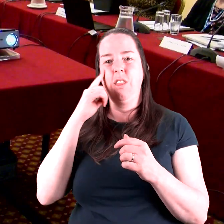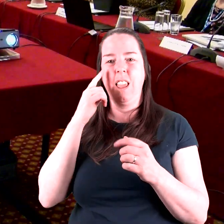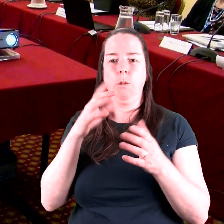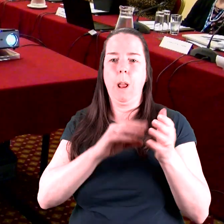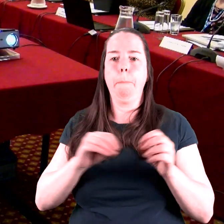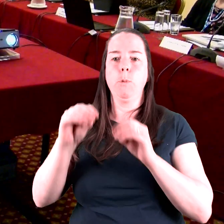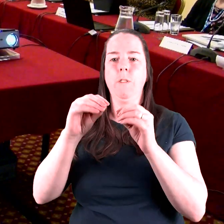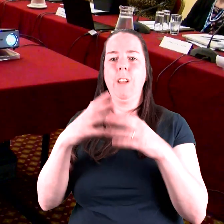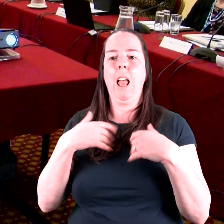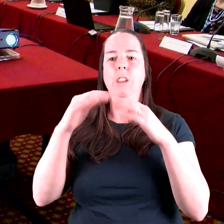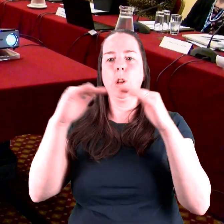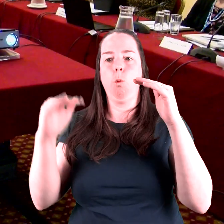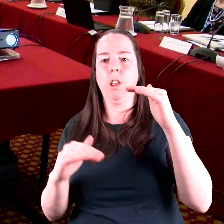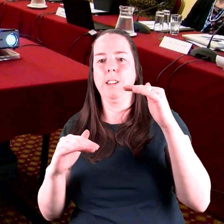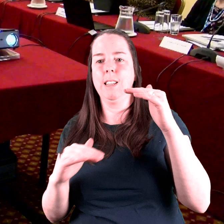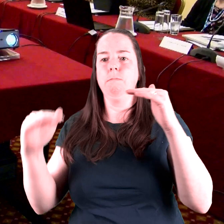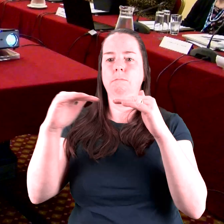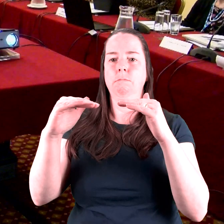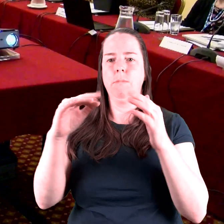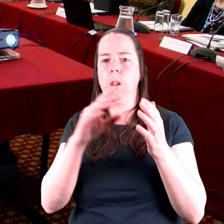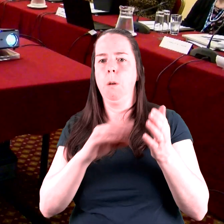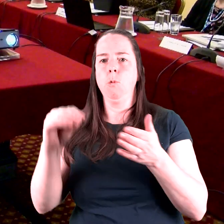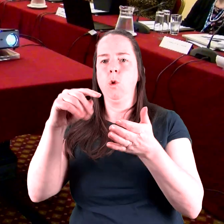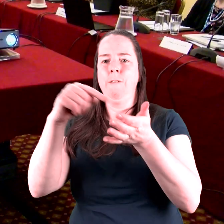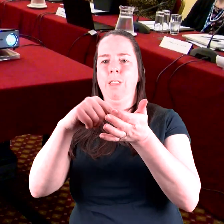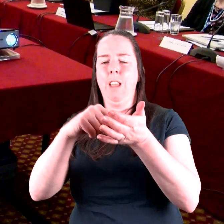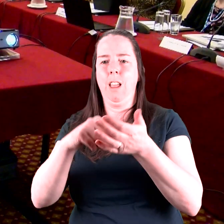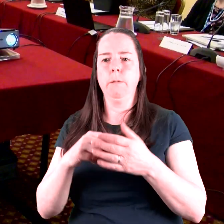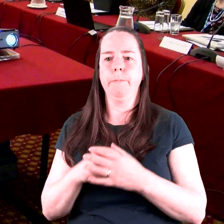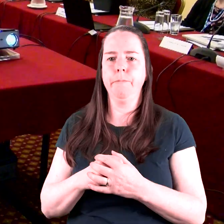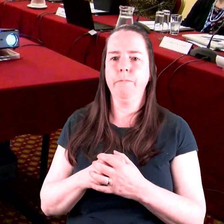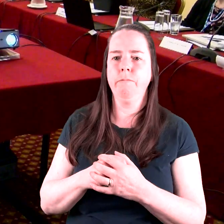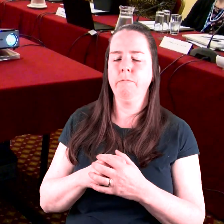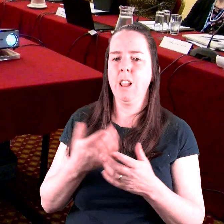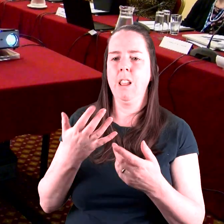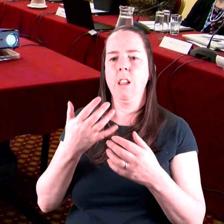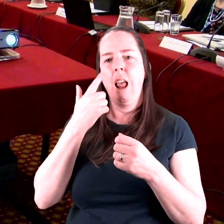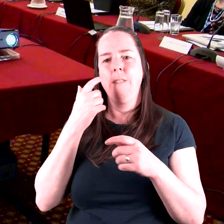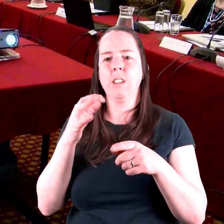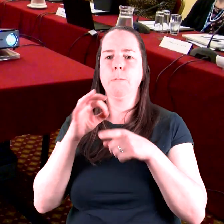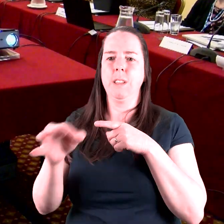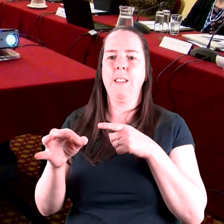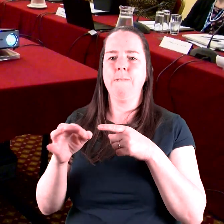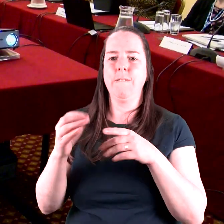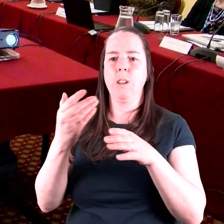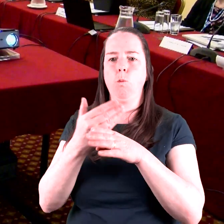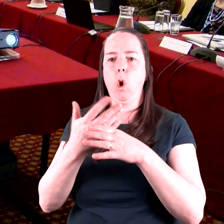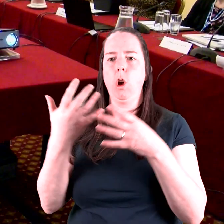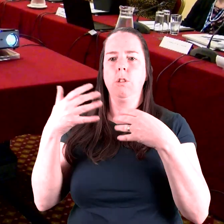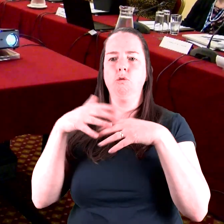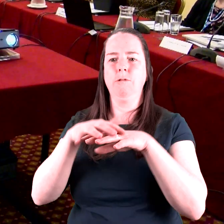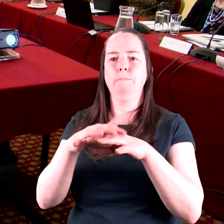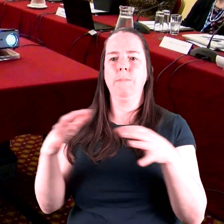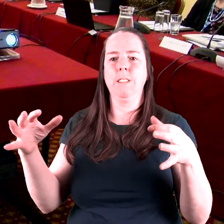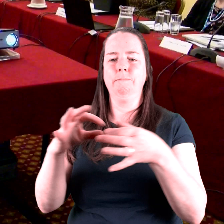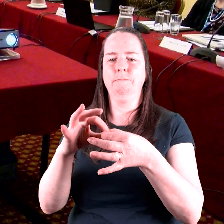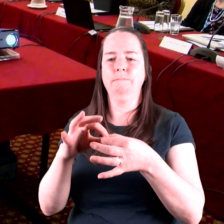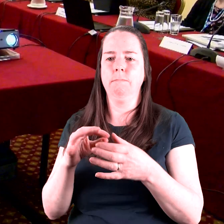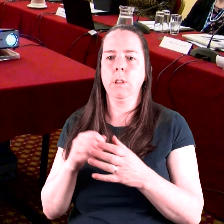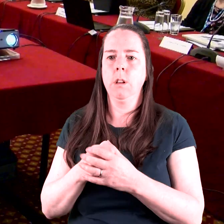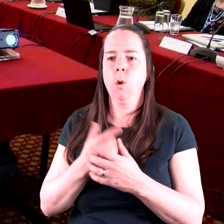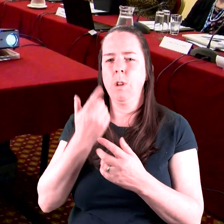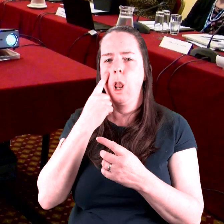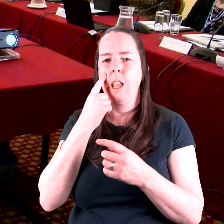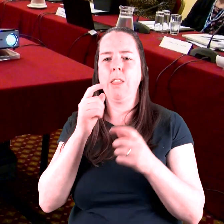inequalities, we could have them both boxes, would be my view, is a cross-cutting, and we could have specific work streams. So we could put